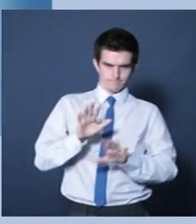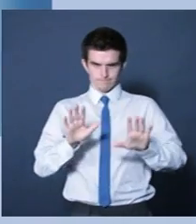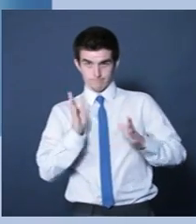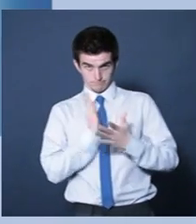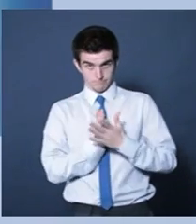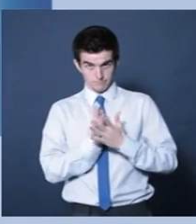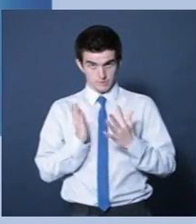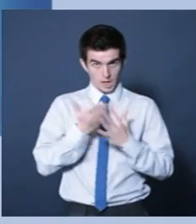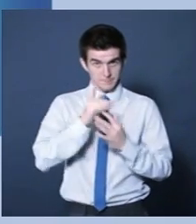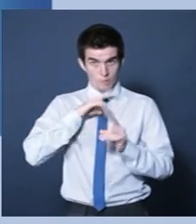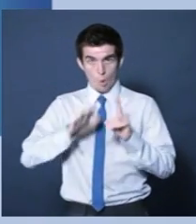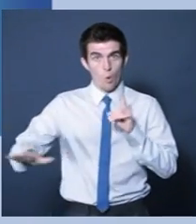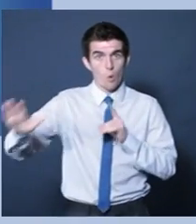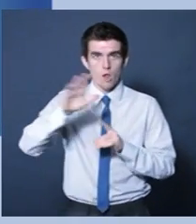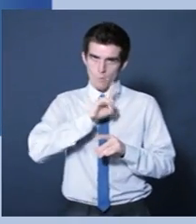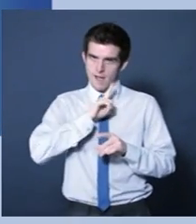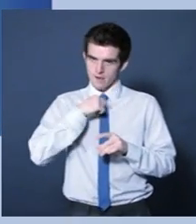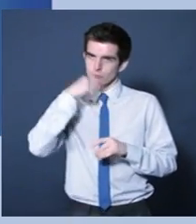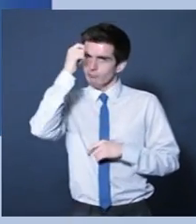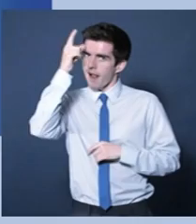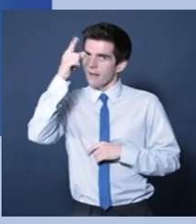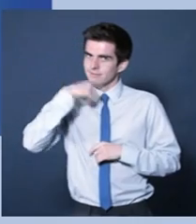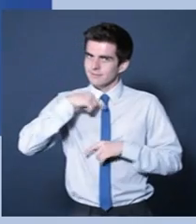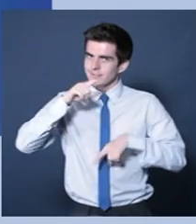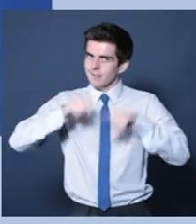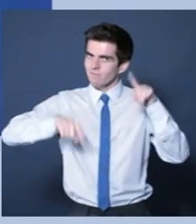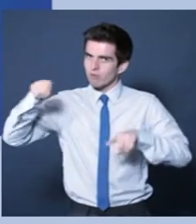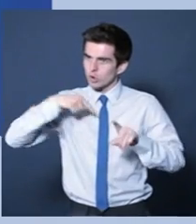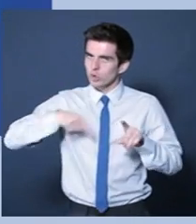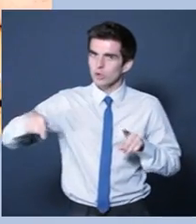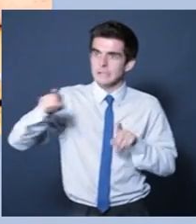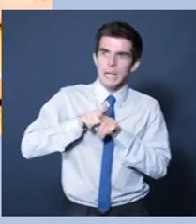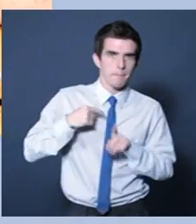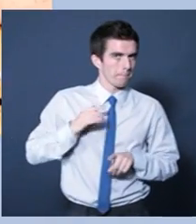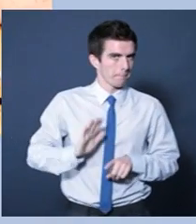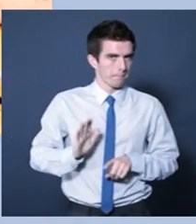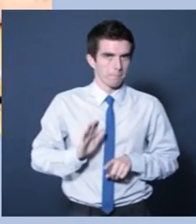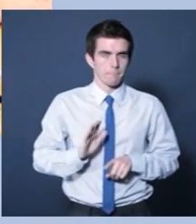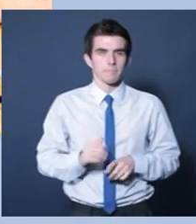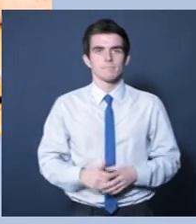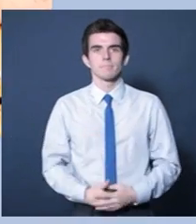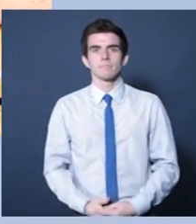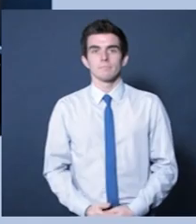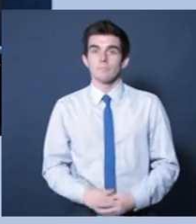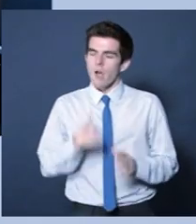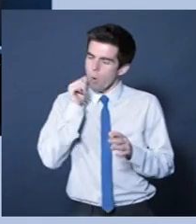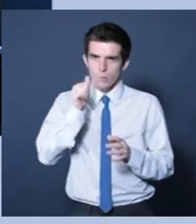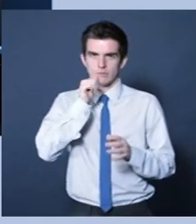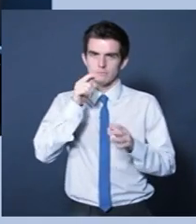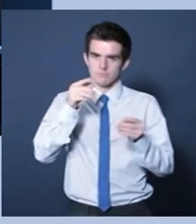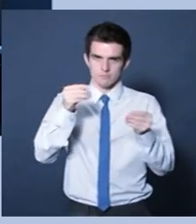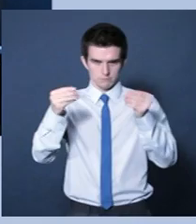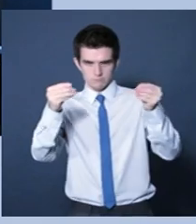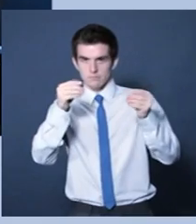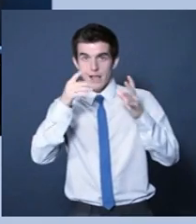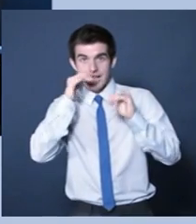user groups, but I realise at the same time that I'm not accessing the web exactly how they will be. It's very important that